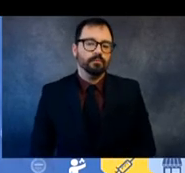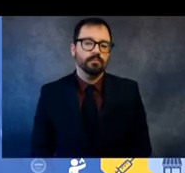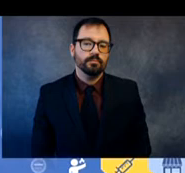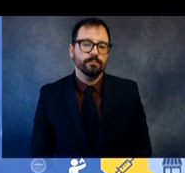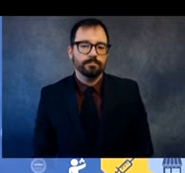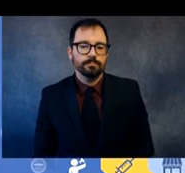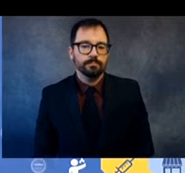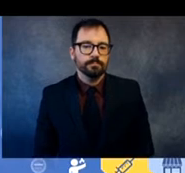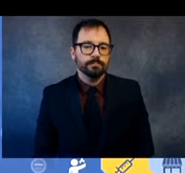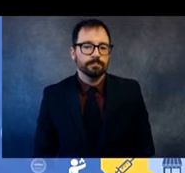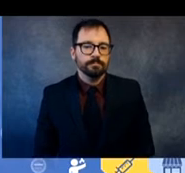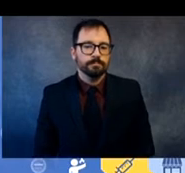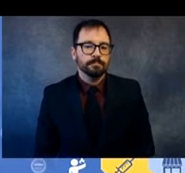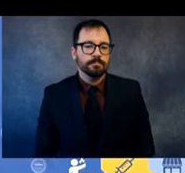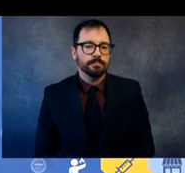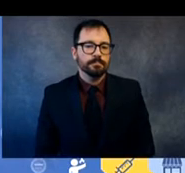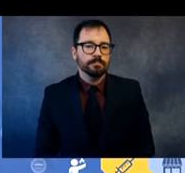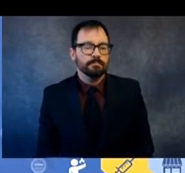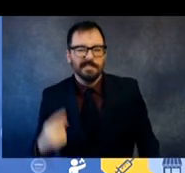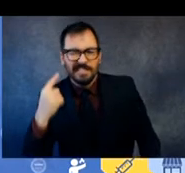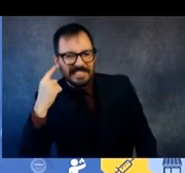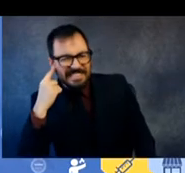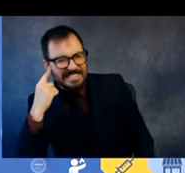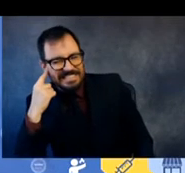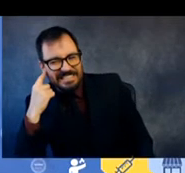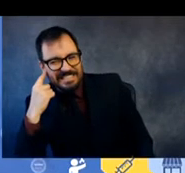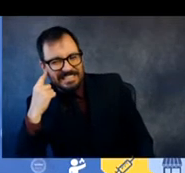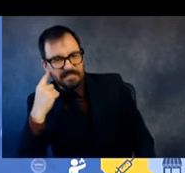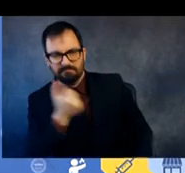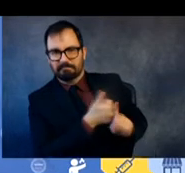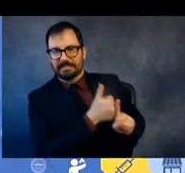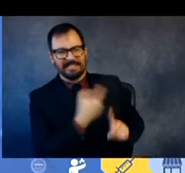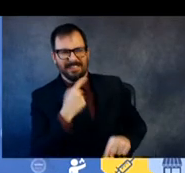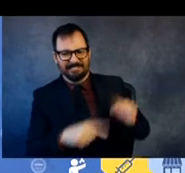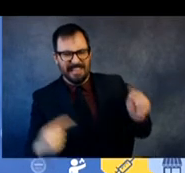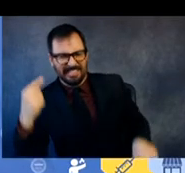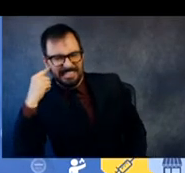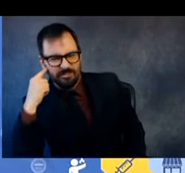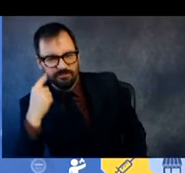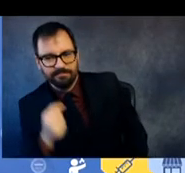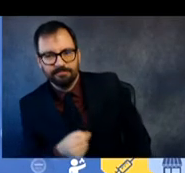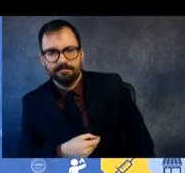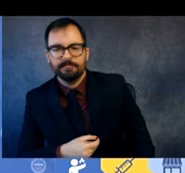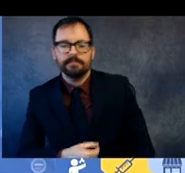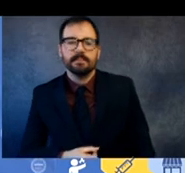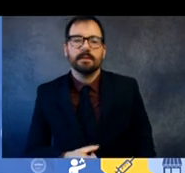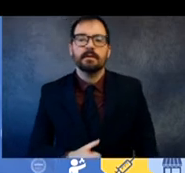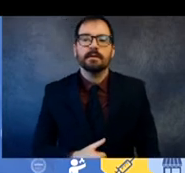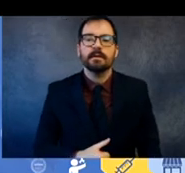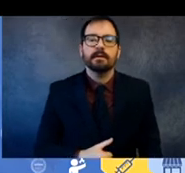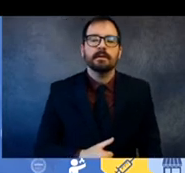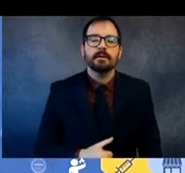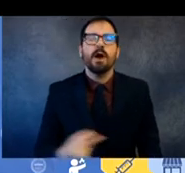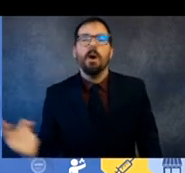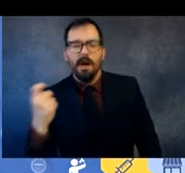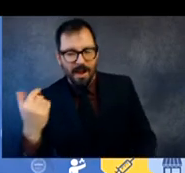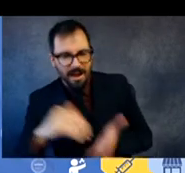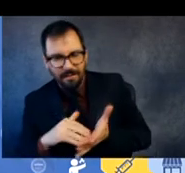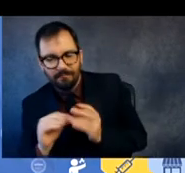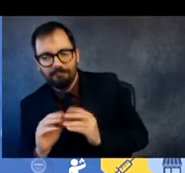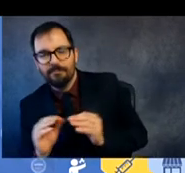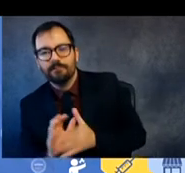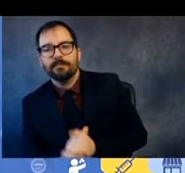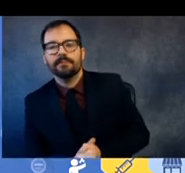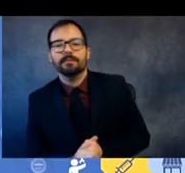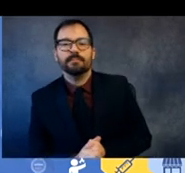I heard the last. You know what? I cannot hear very well what that. Yeah, I'm sorry. Yeah, please. When you